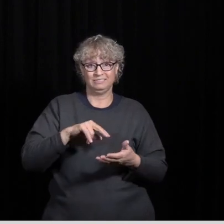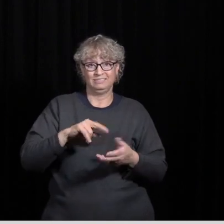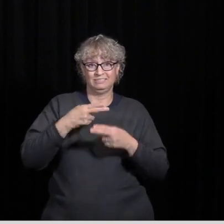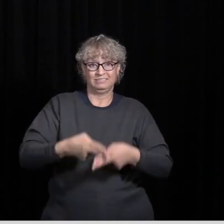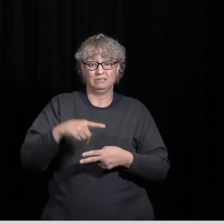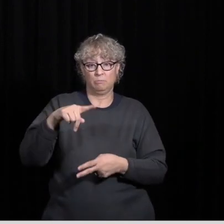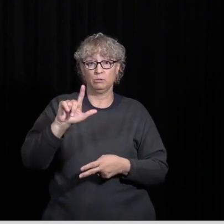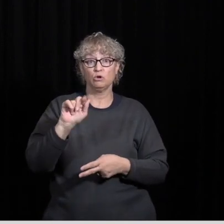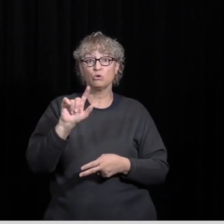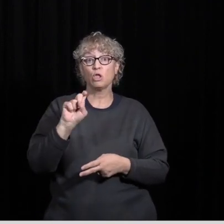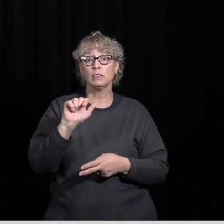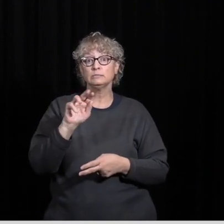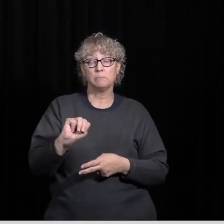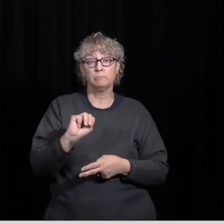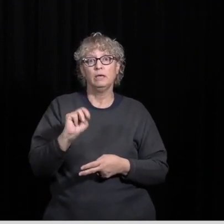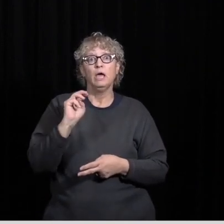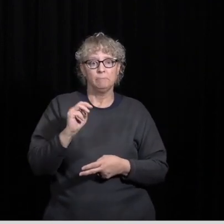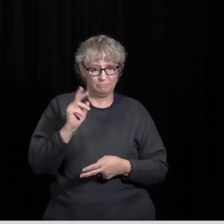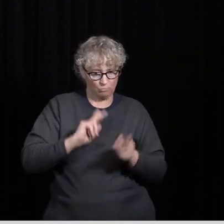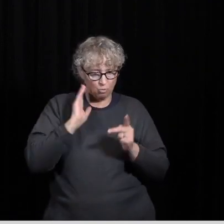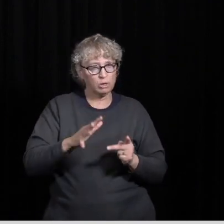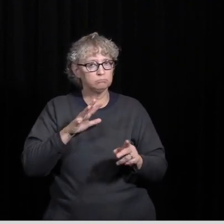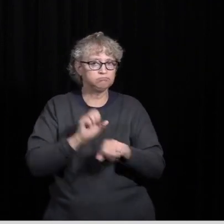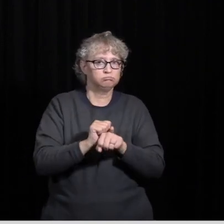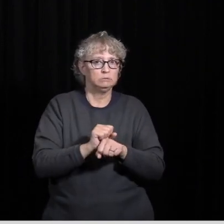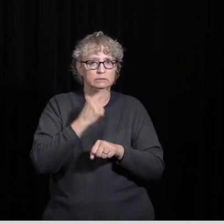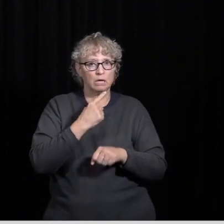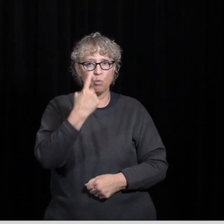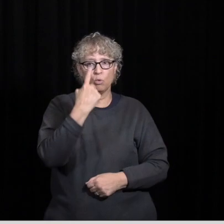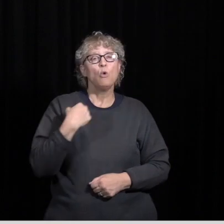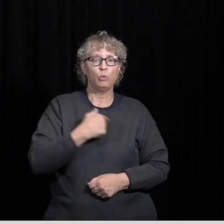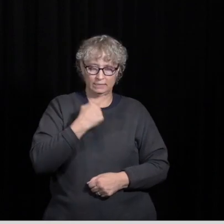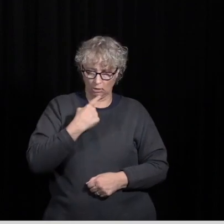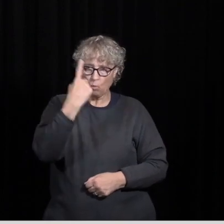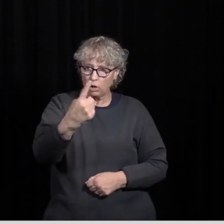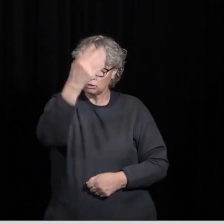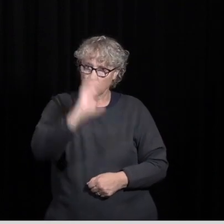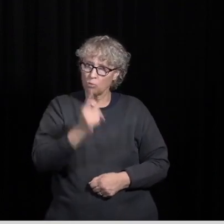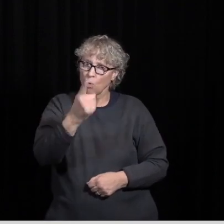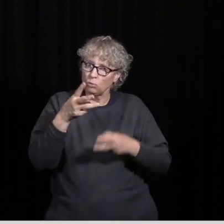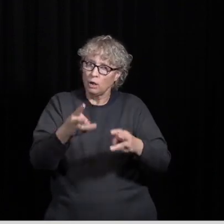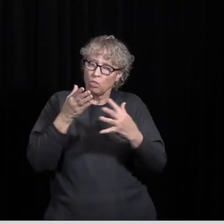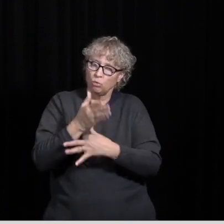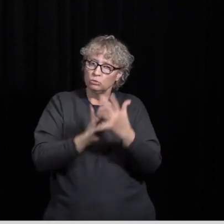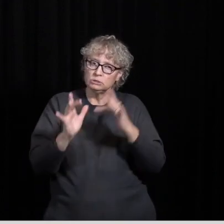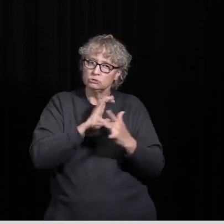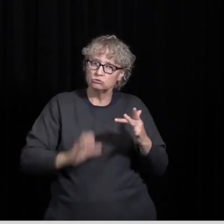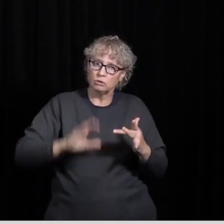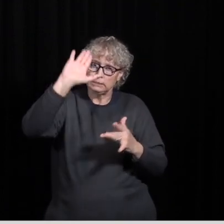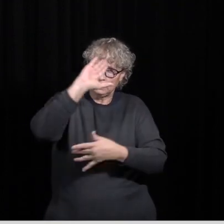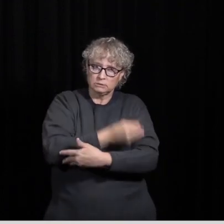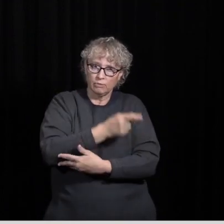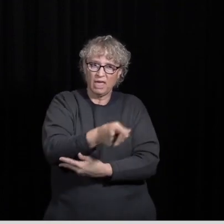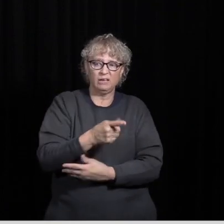the wicked are going to attack that foundation of our faith to say that there's only one God and His way is righteous, one way to heaven through Jesus Christ the Son. They'll